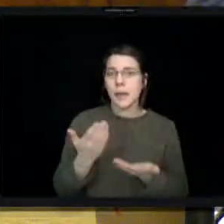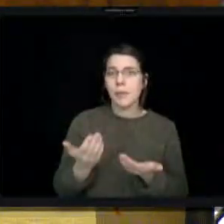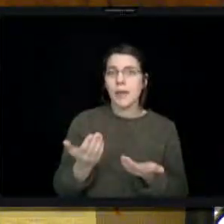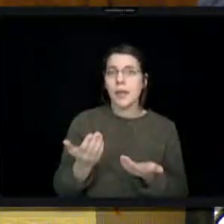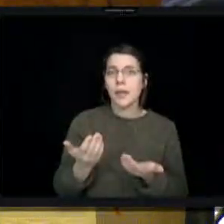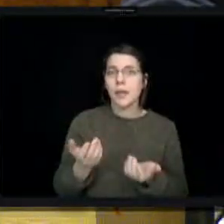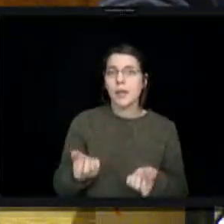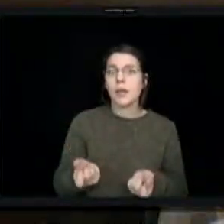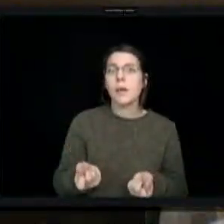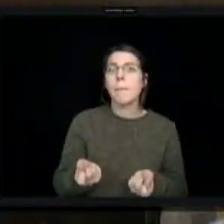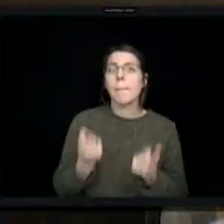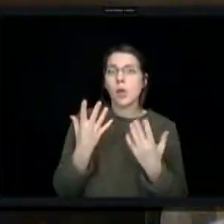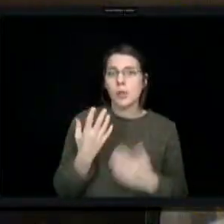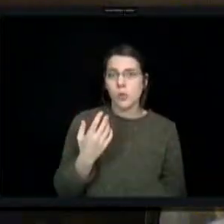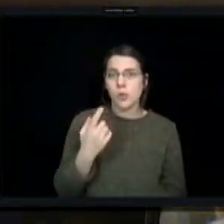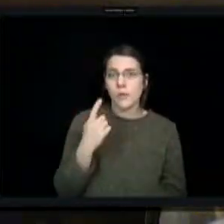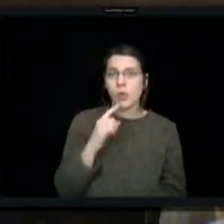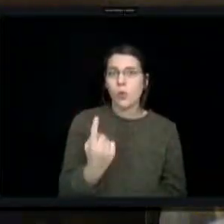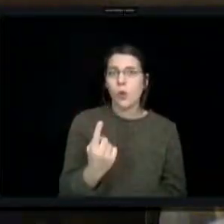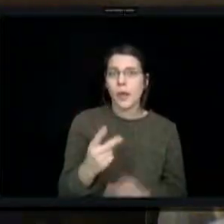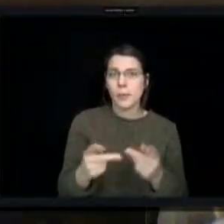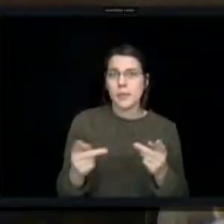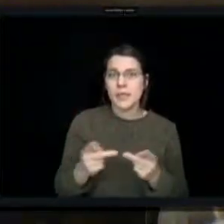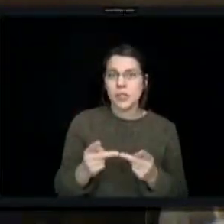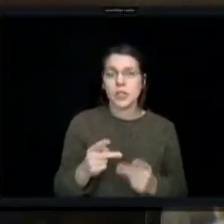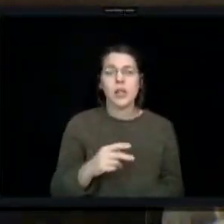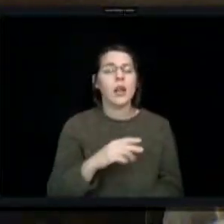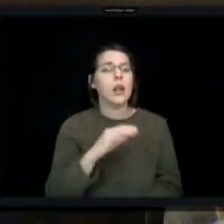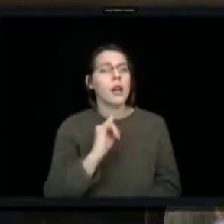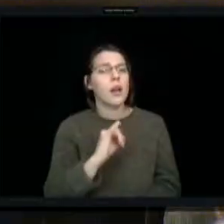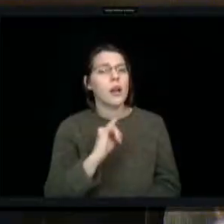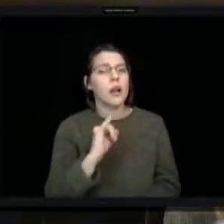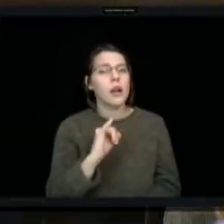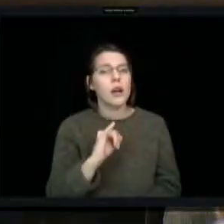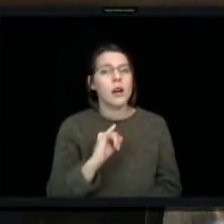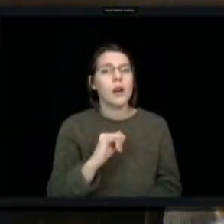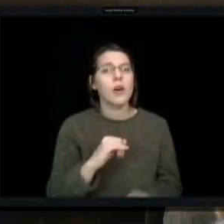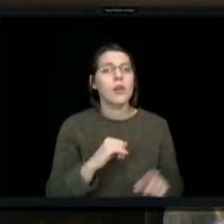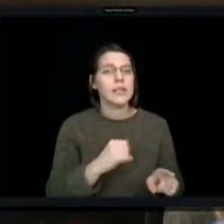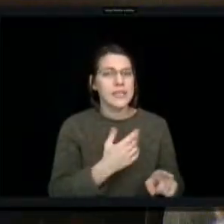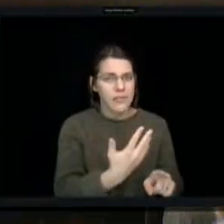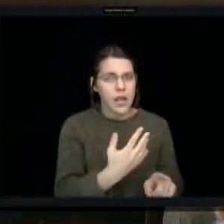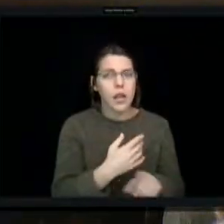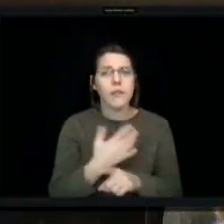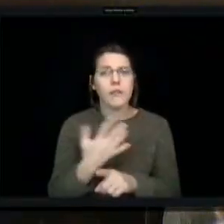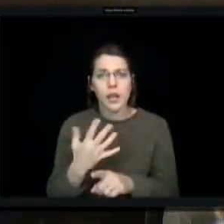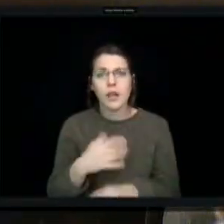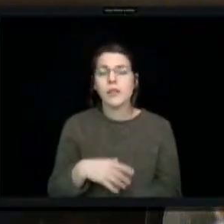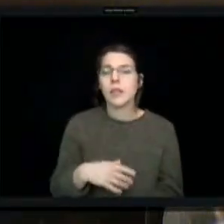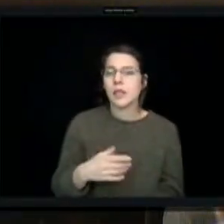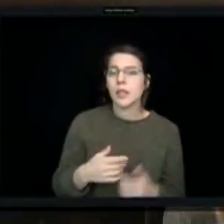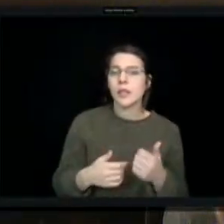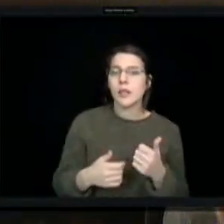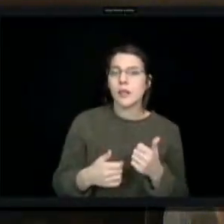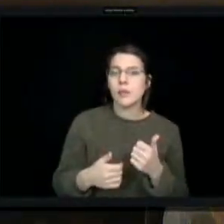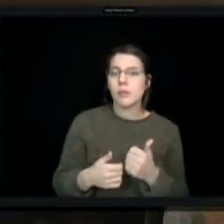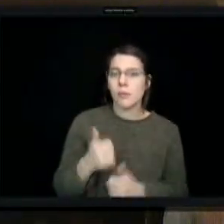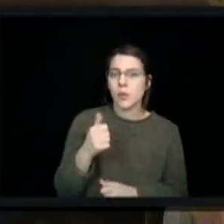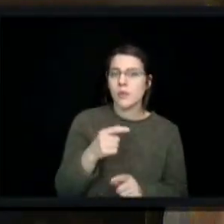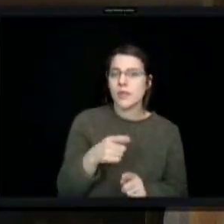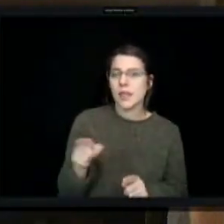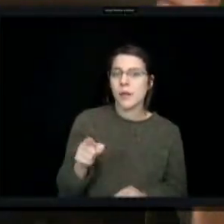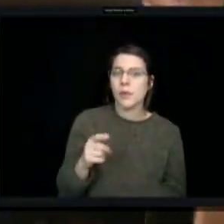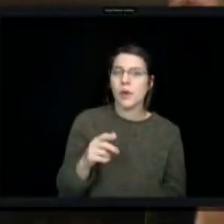position. Multiple of one. Yeah. Oh, I see 'Cause 5. the majority of it is. I see 5, okay. Yeah, like Nice. a bulk of them are 3, 1, I'm used to 1. looking to the left Yeah. column. Thanks.